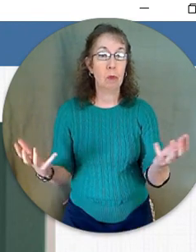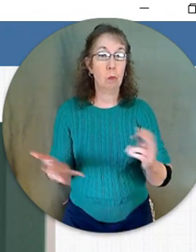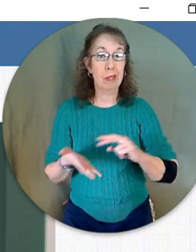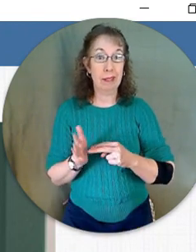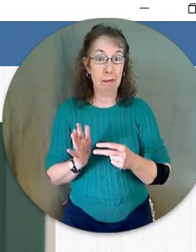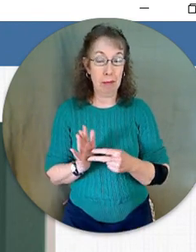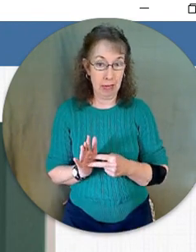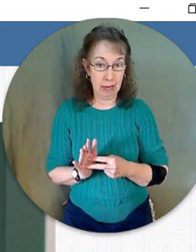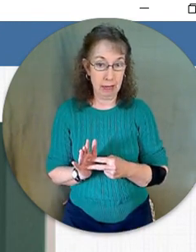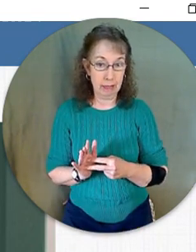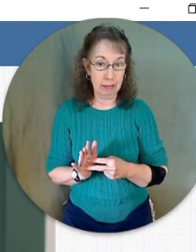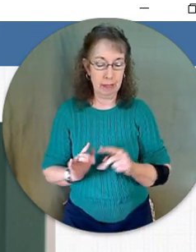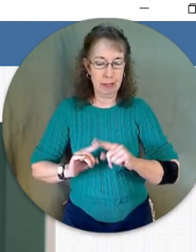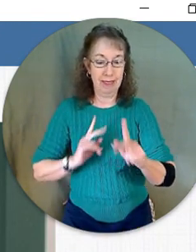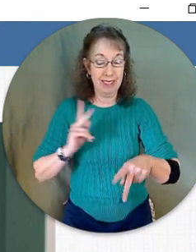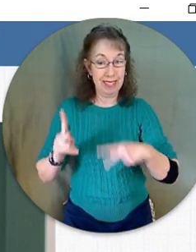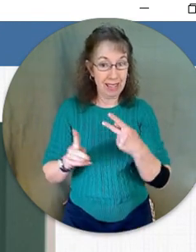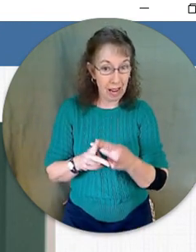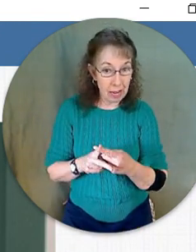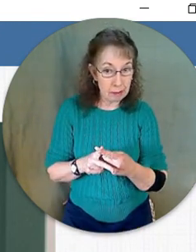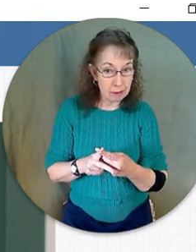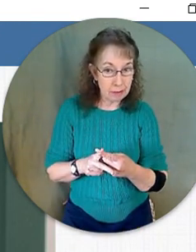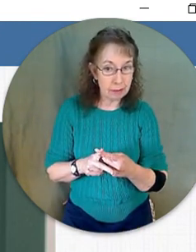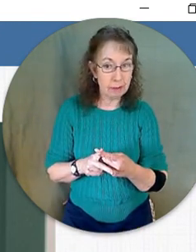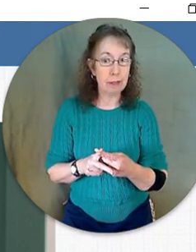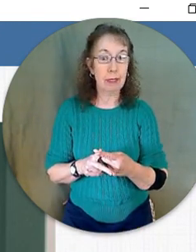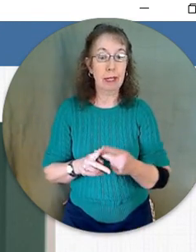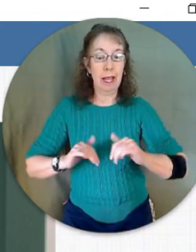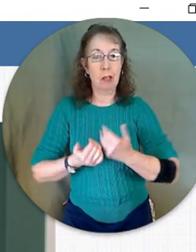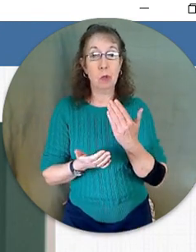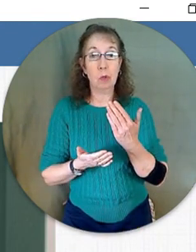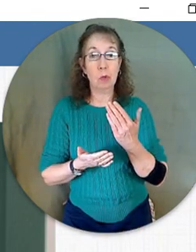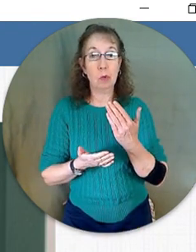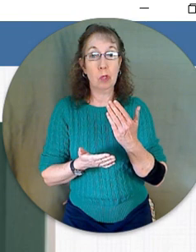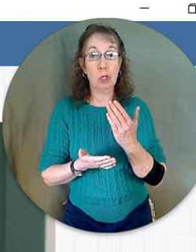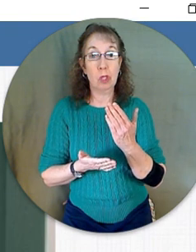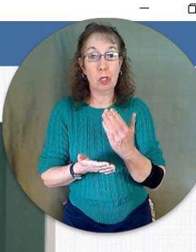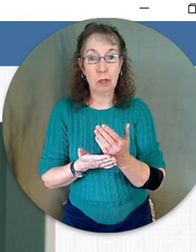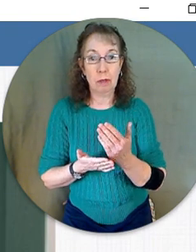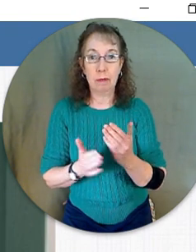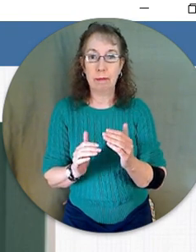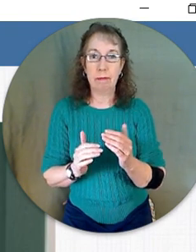is the different types of abuse, how you can stop abuse if you recognize that